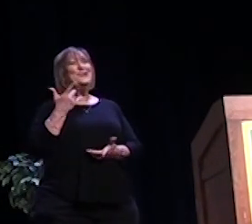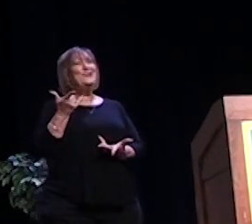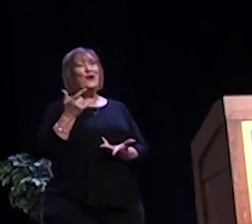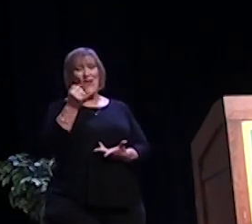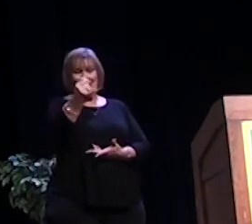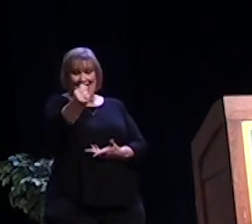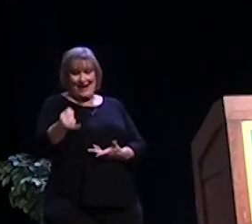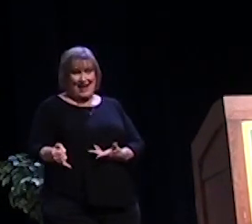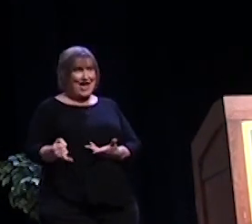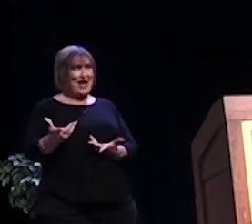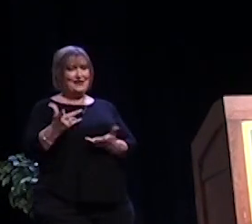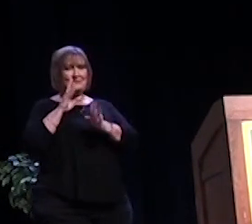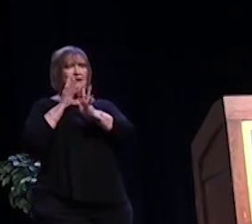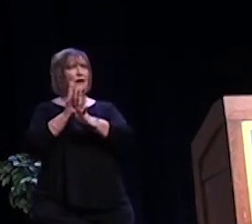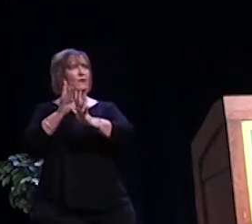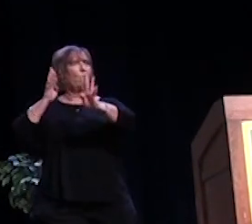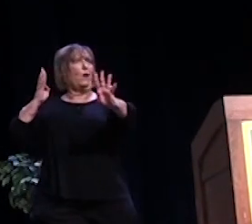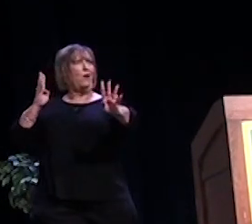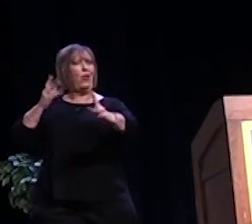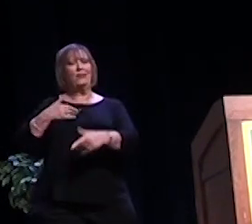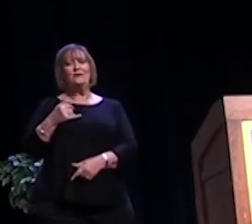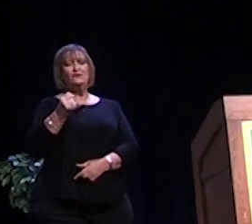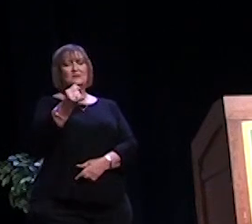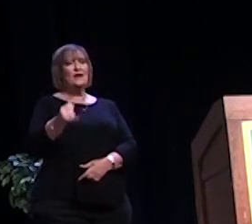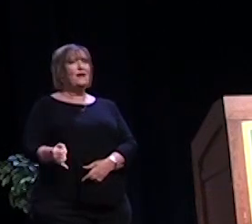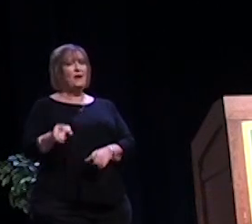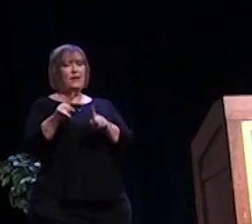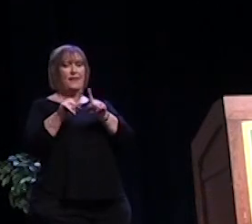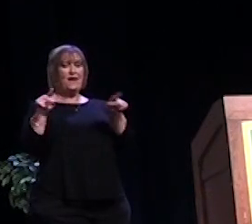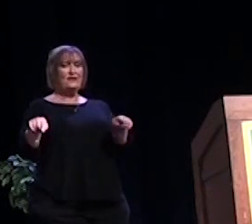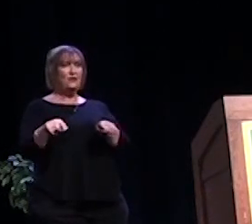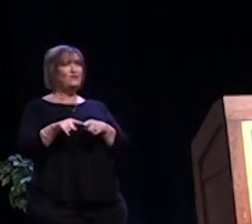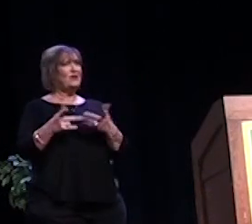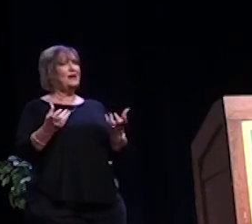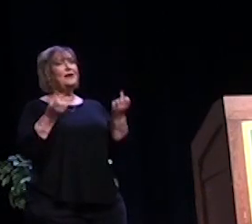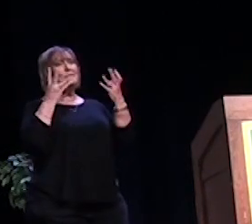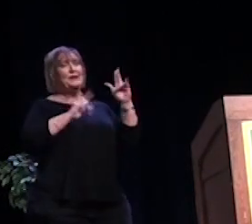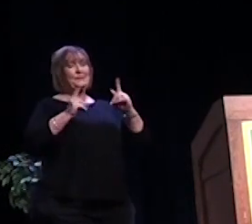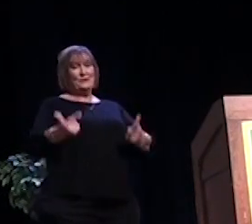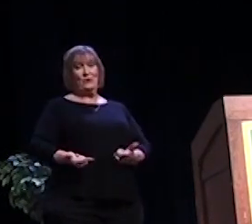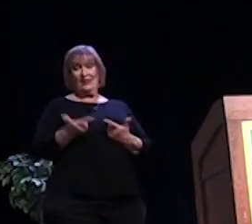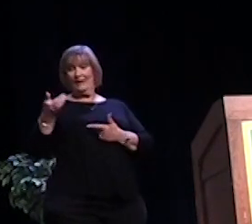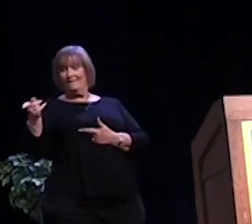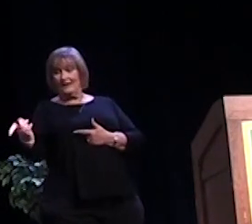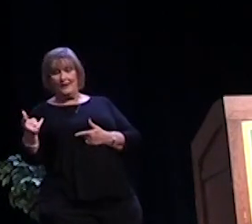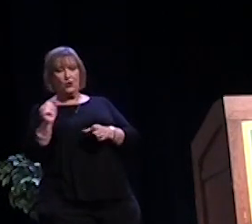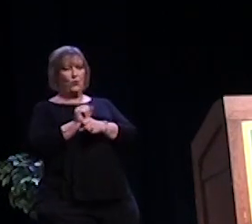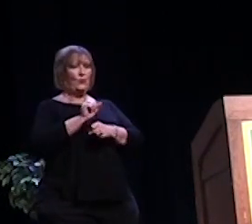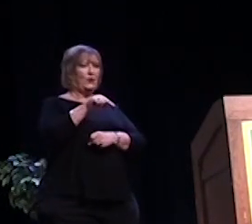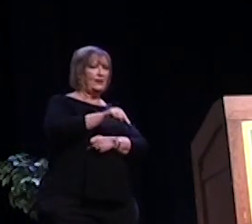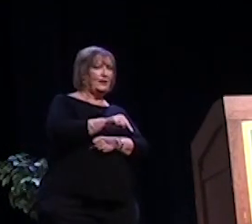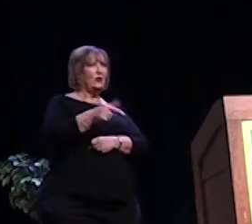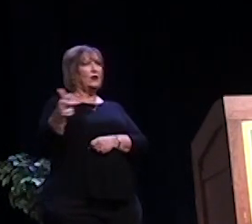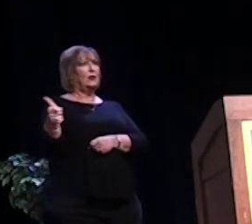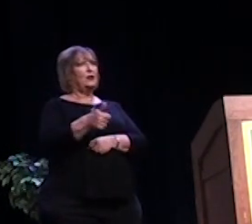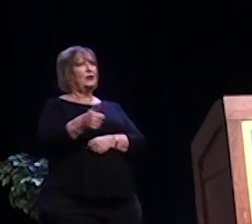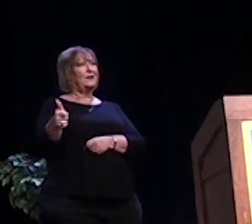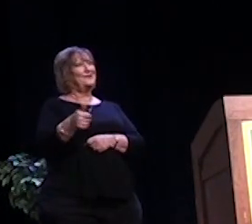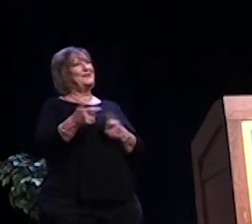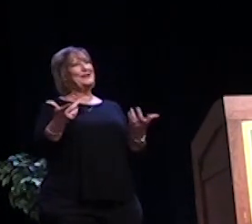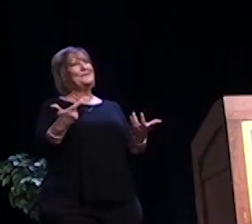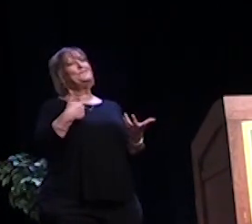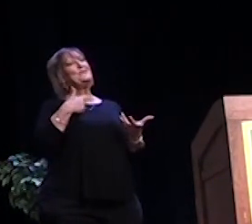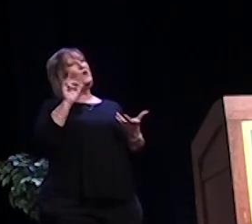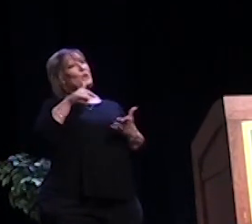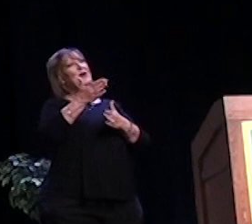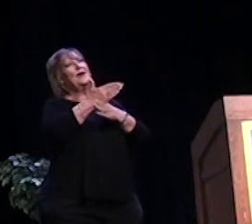says you're leaving Bexar County, you're entering San Antonio. Other people live in one area, work in another, right? And so we have to have